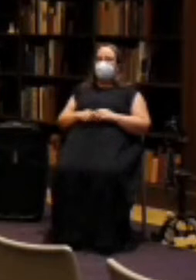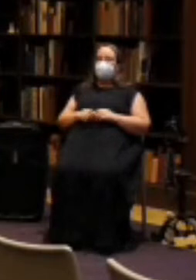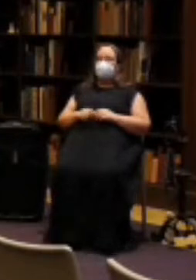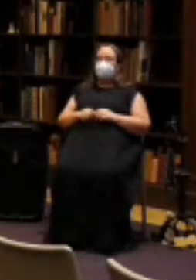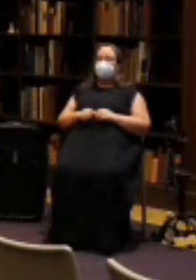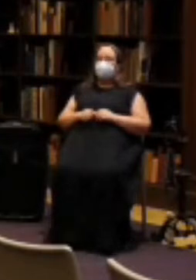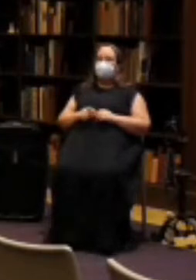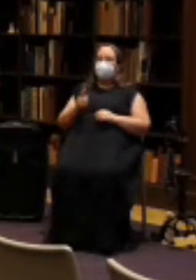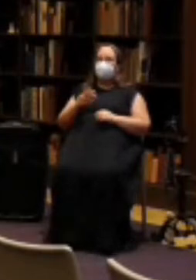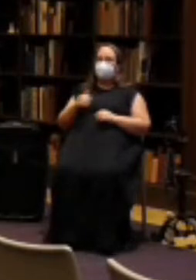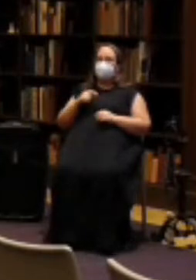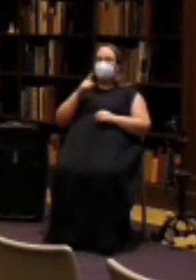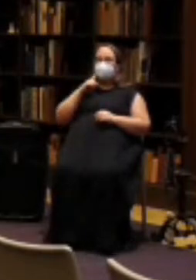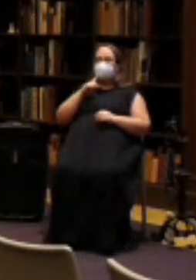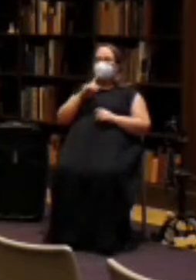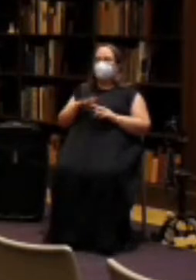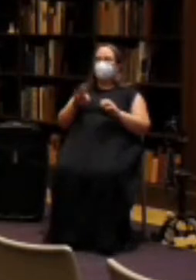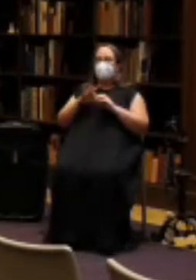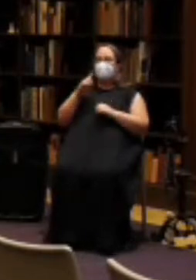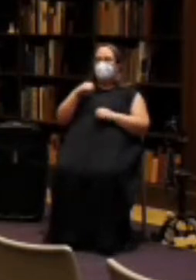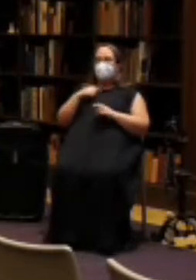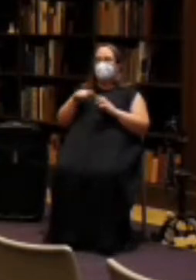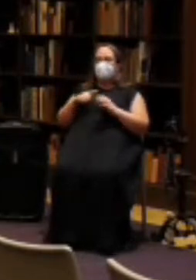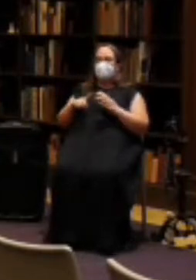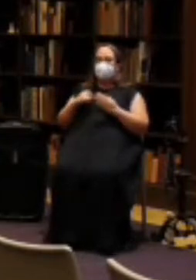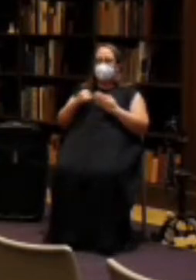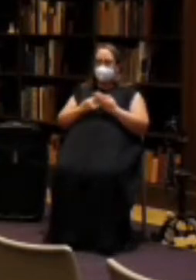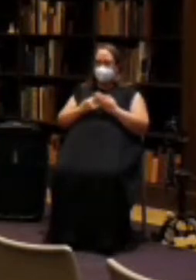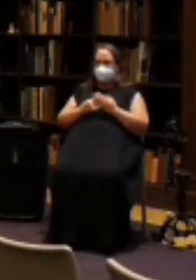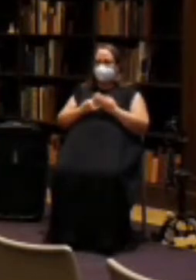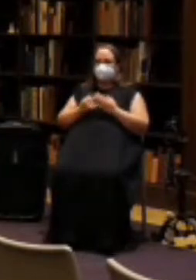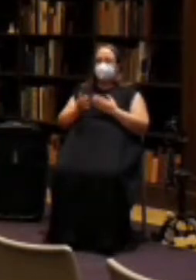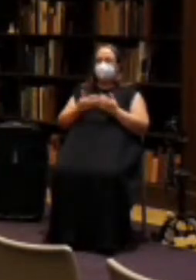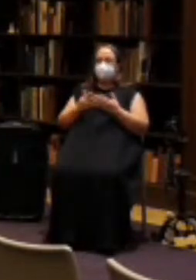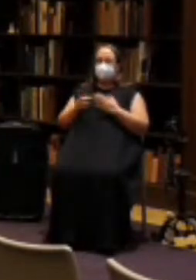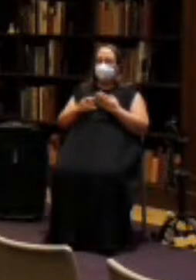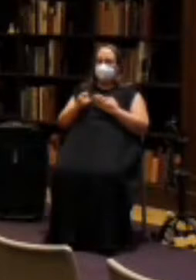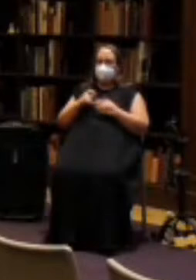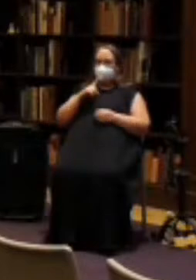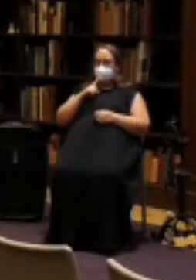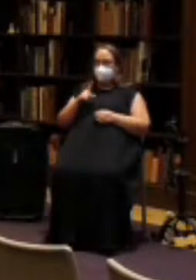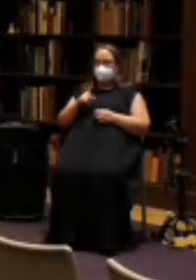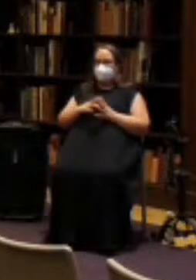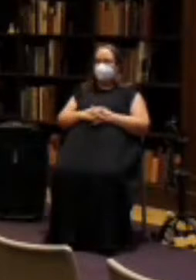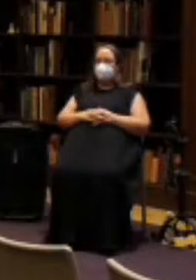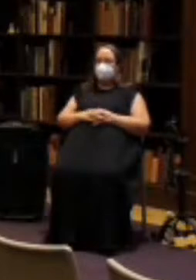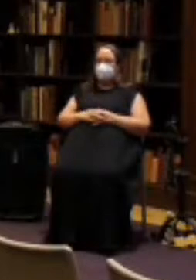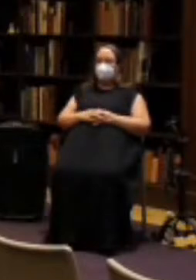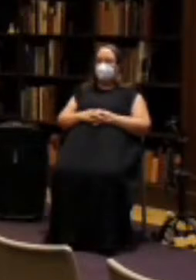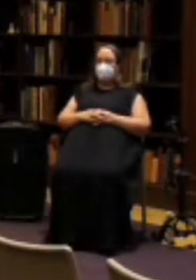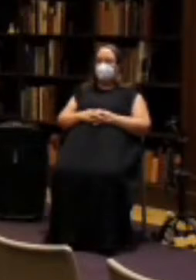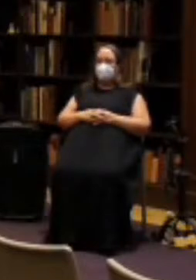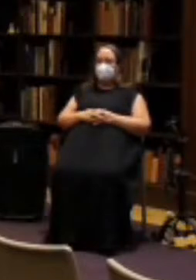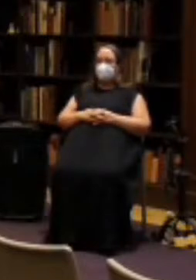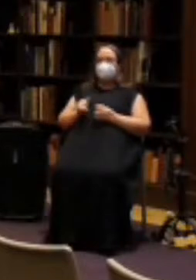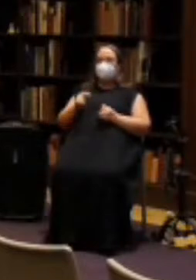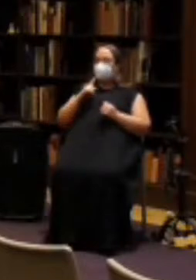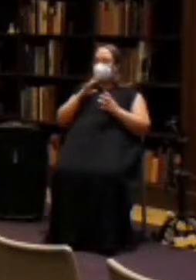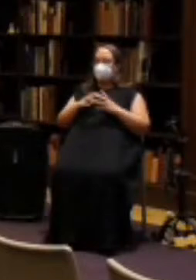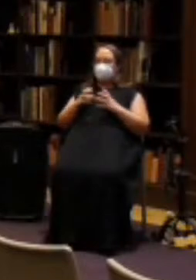think is really important to me about this project, whatever this project ends up being, is that there is so